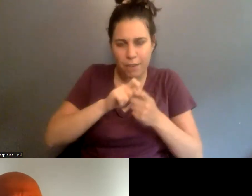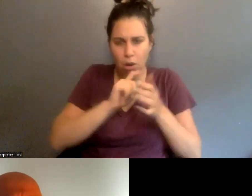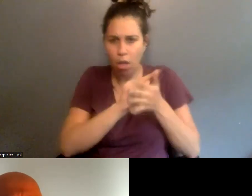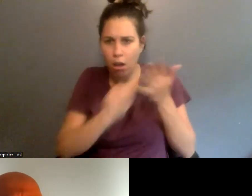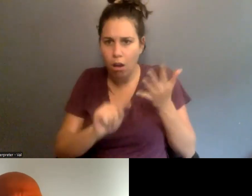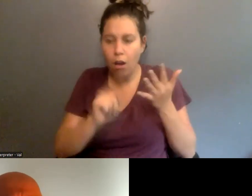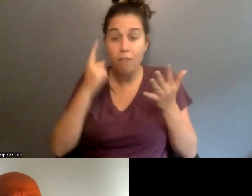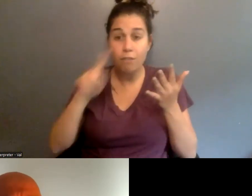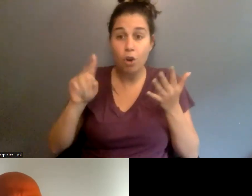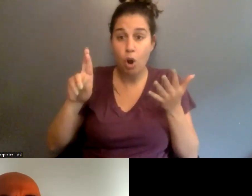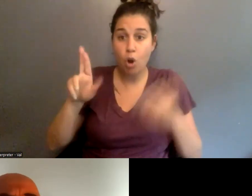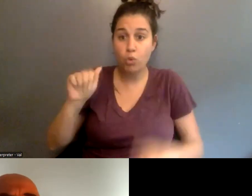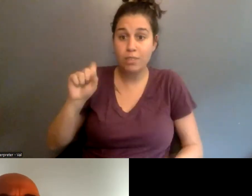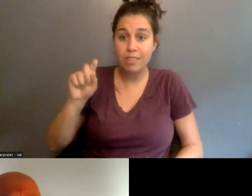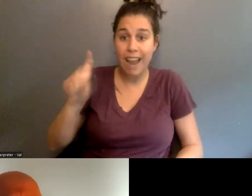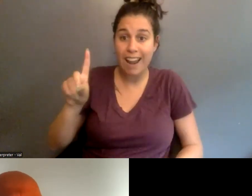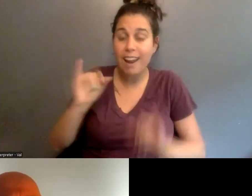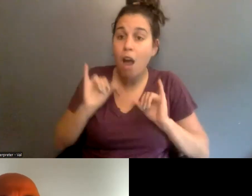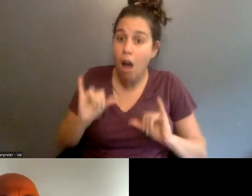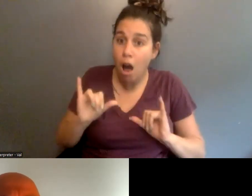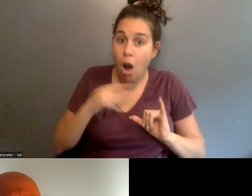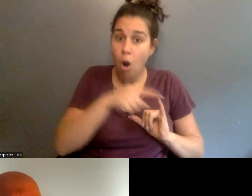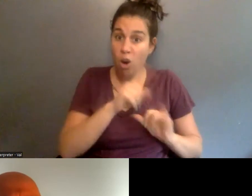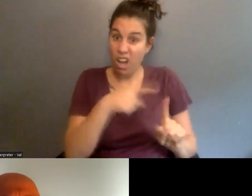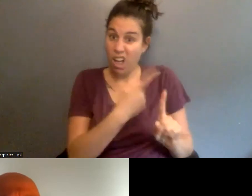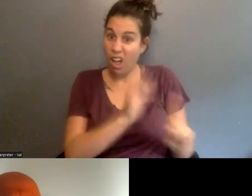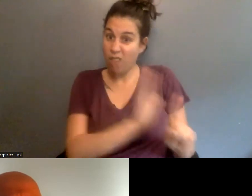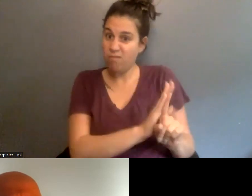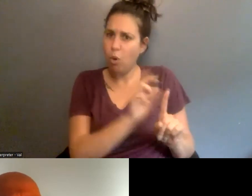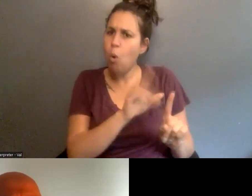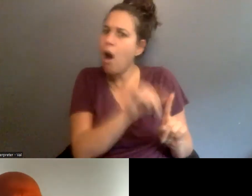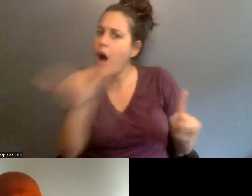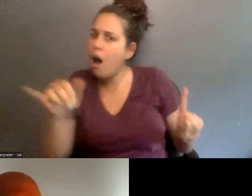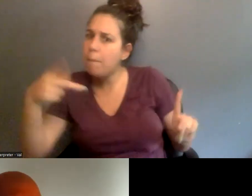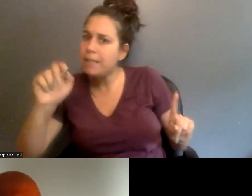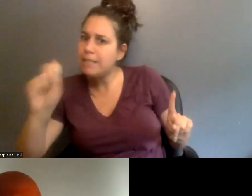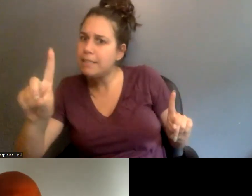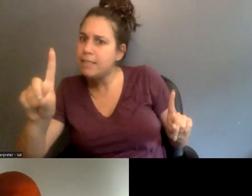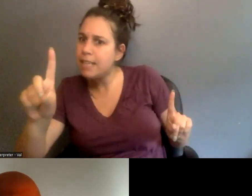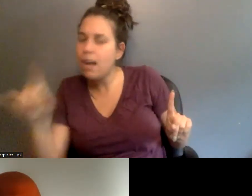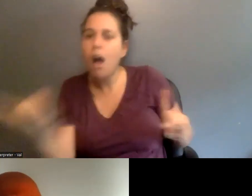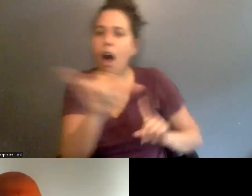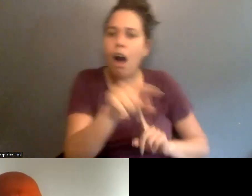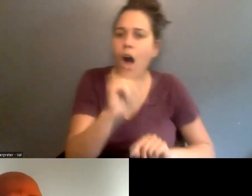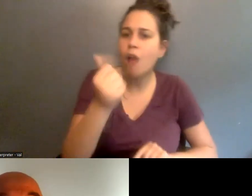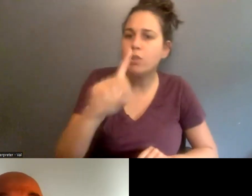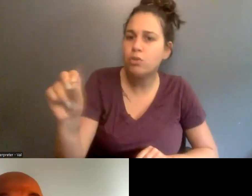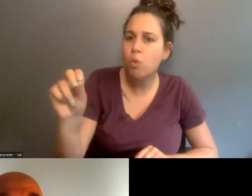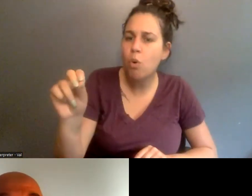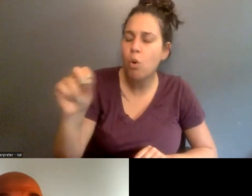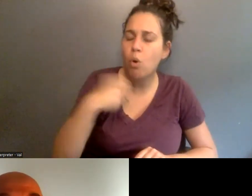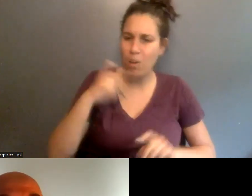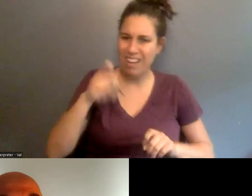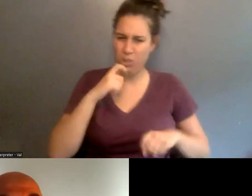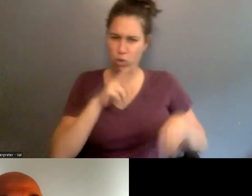questionnaire, is that the same profile as people with PTSD or other disorders? And might we have